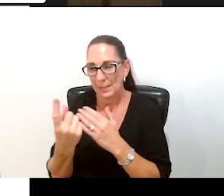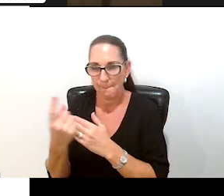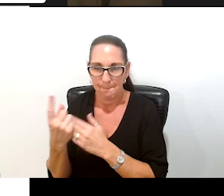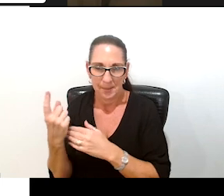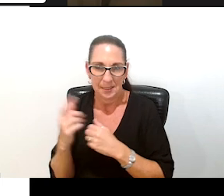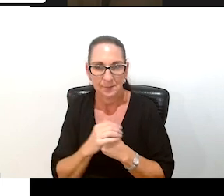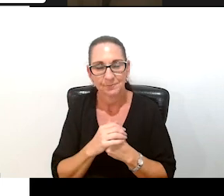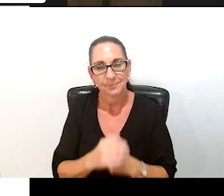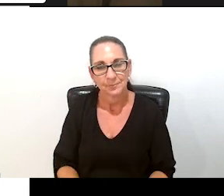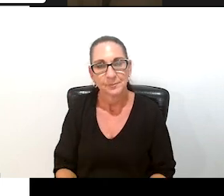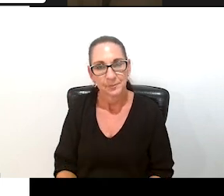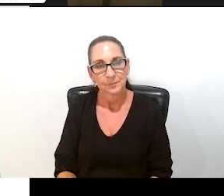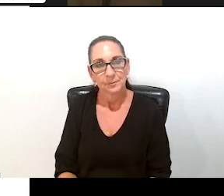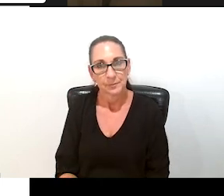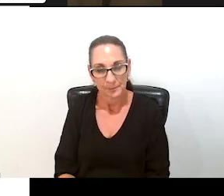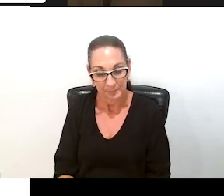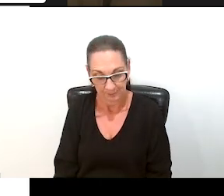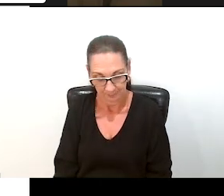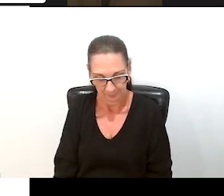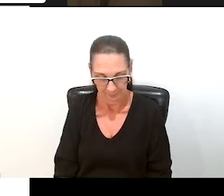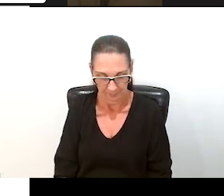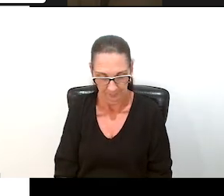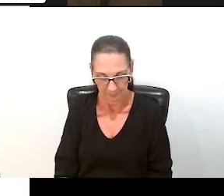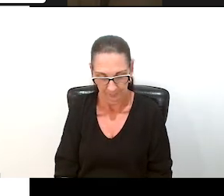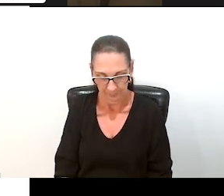So next slide, please.